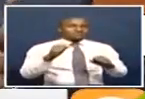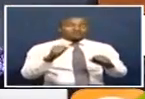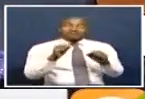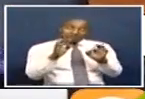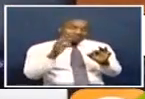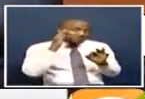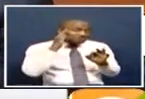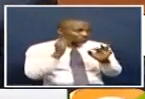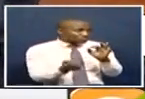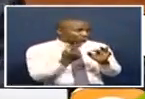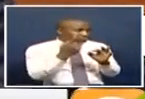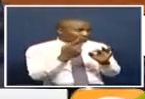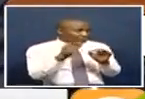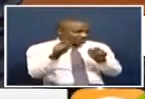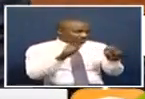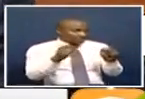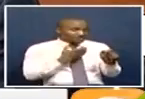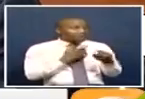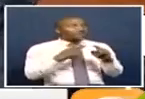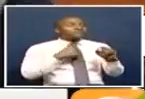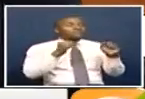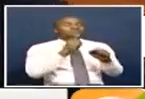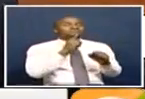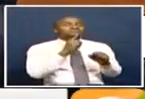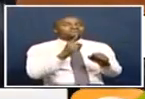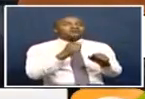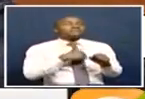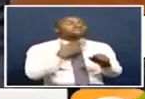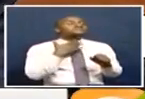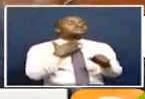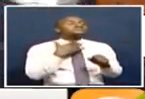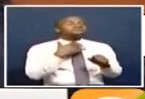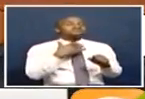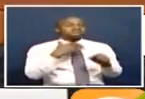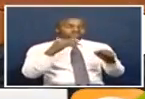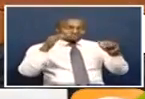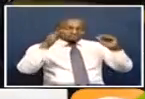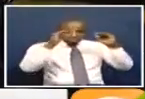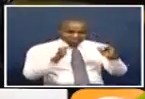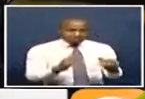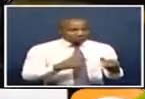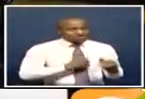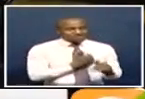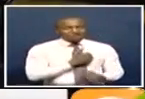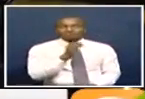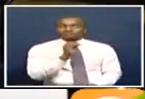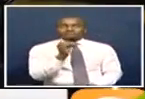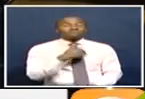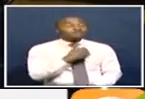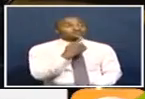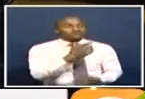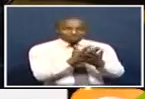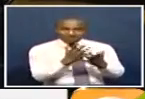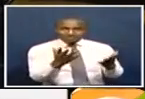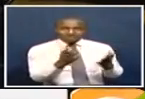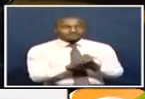of our governing council. But I cannot stand up and say, I want to lower my... And let me tell you something. Now, what